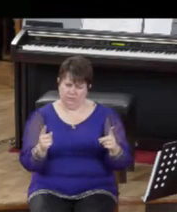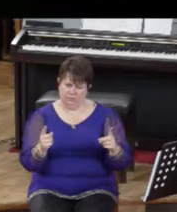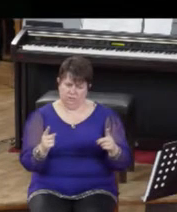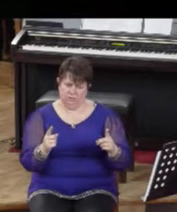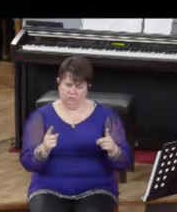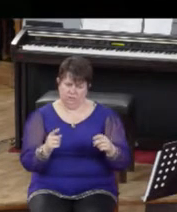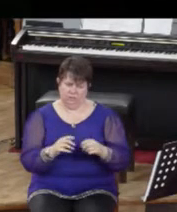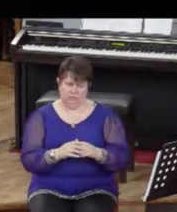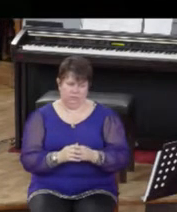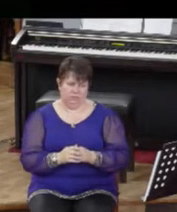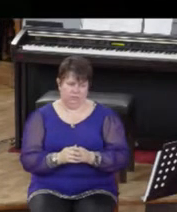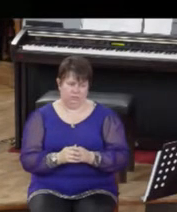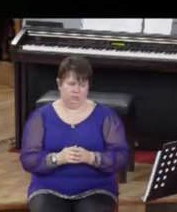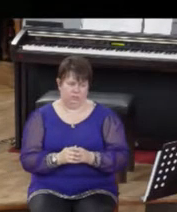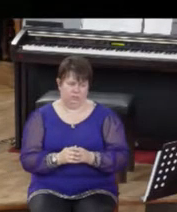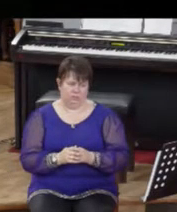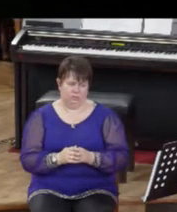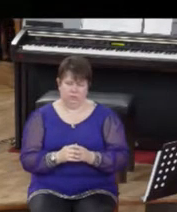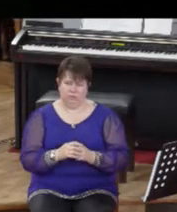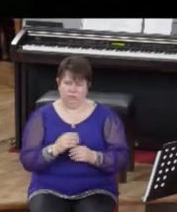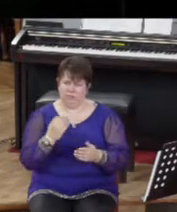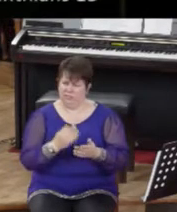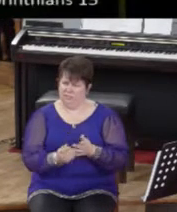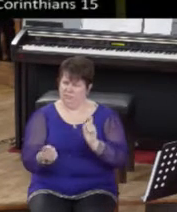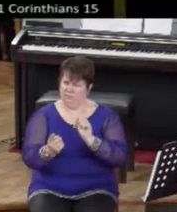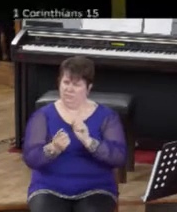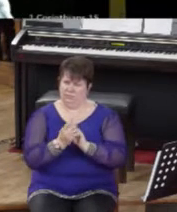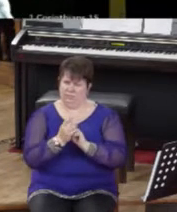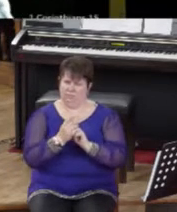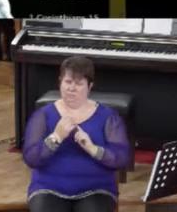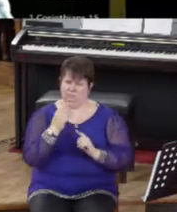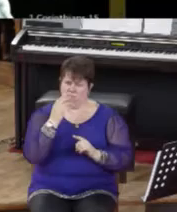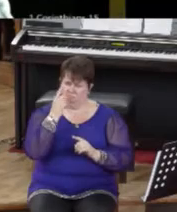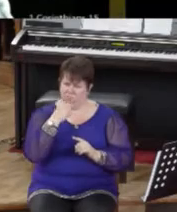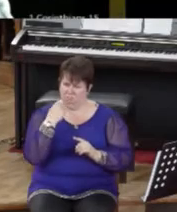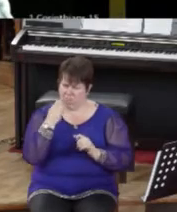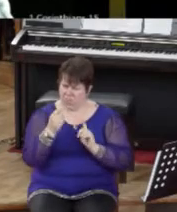because they didn't always necessarily immediately recognize him,